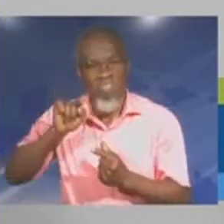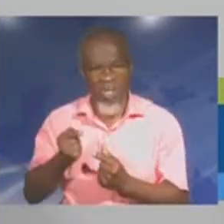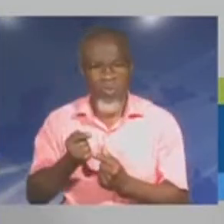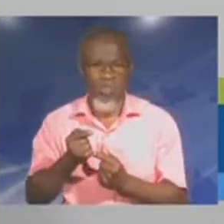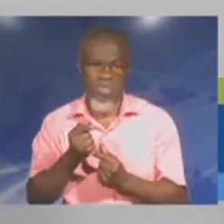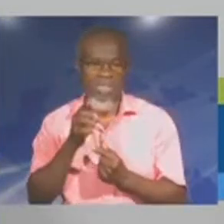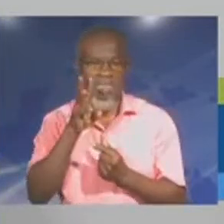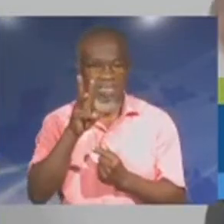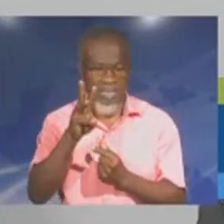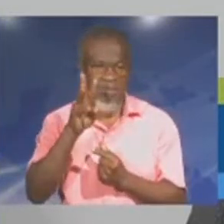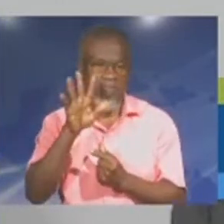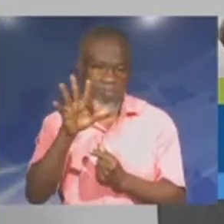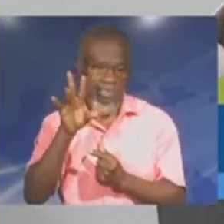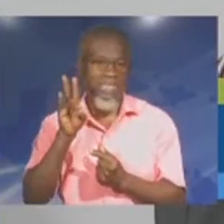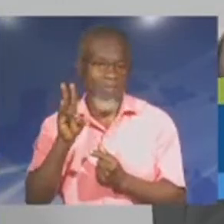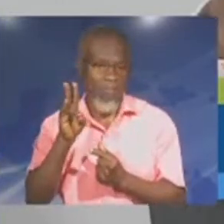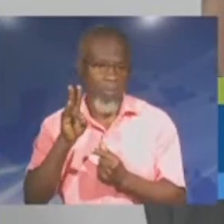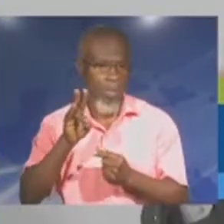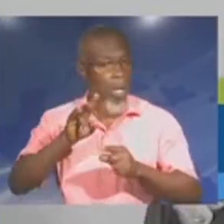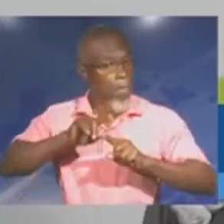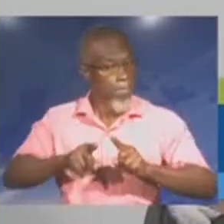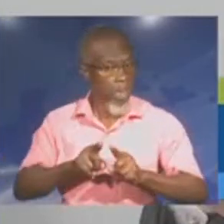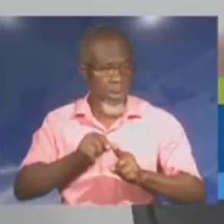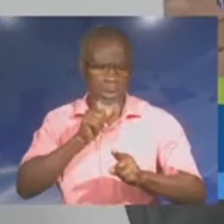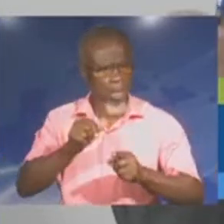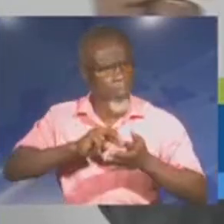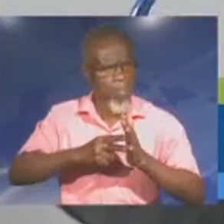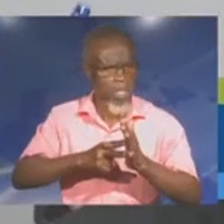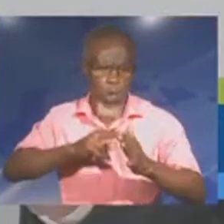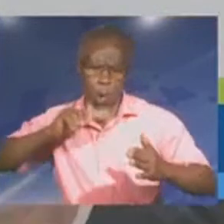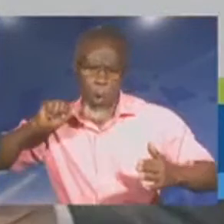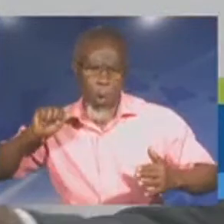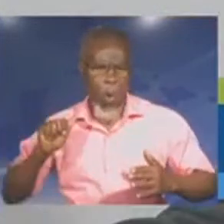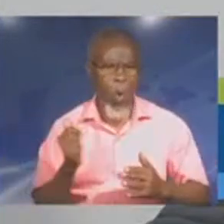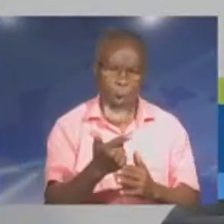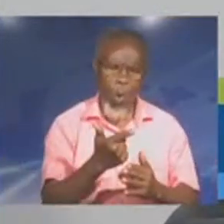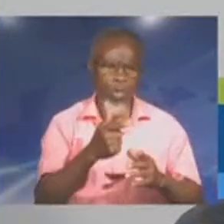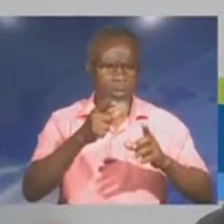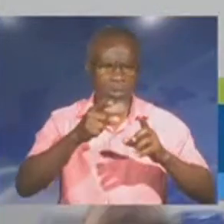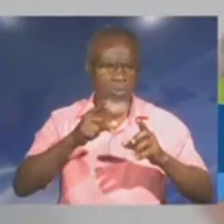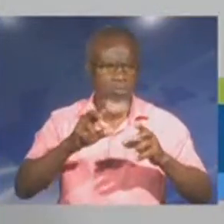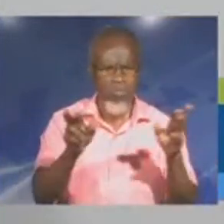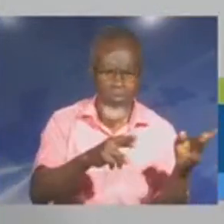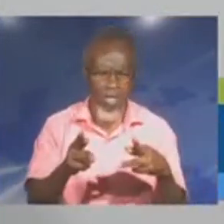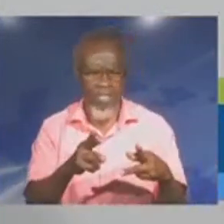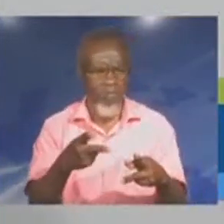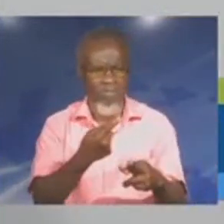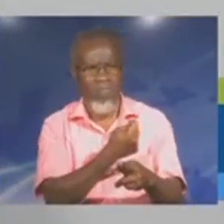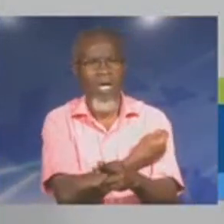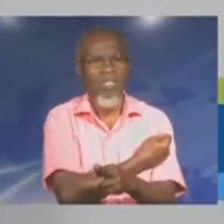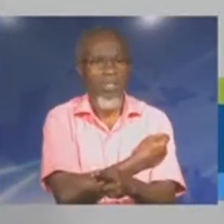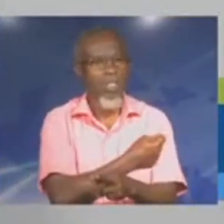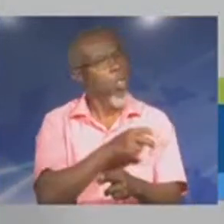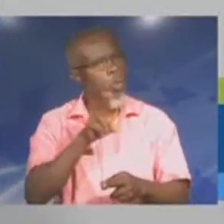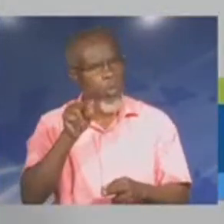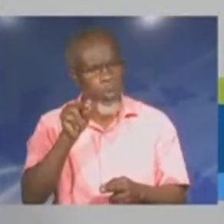55,657. However, it doesn't mean all 55,000 are eligible to be boosted. It will be a percentage